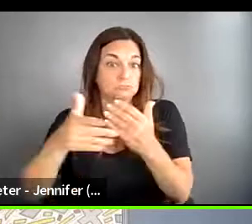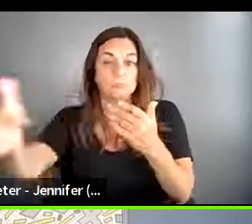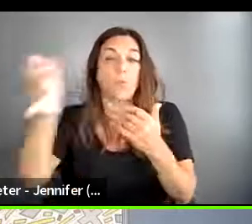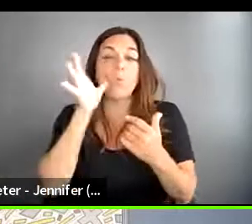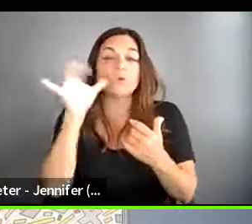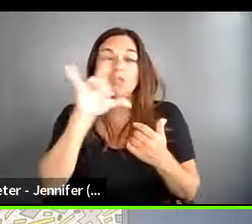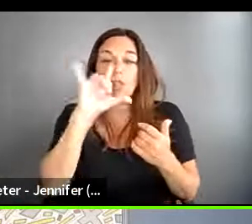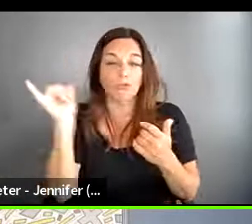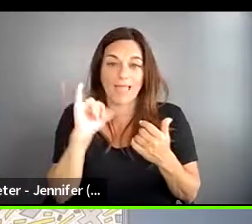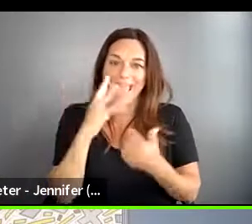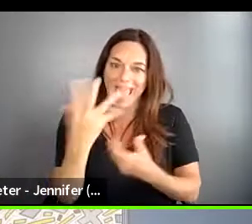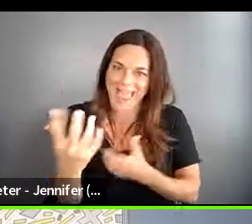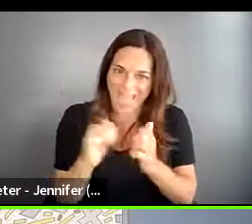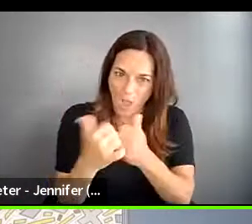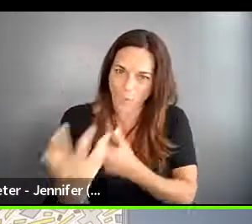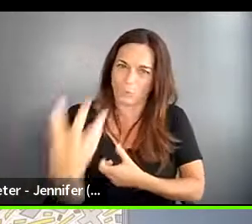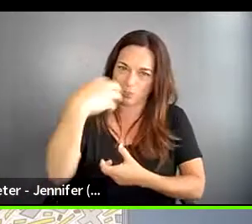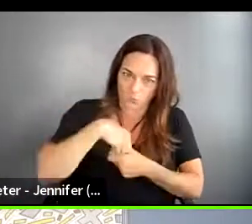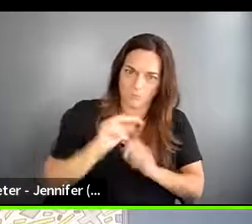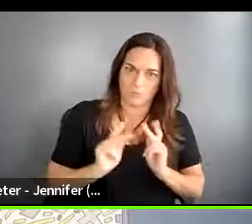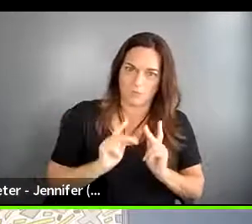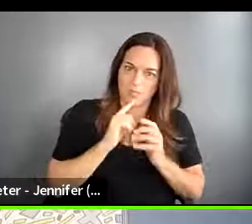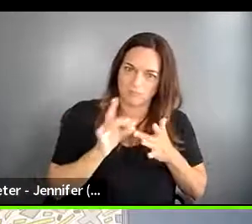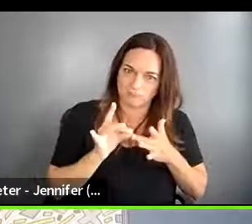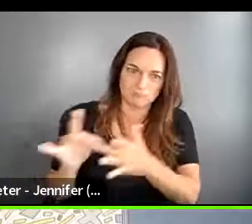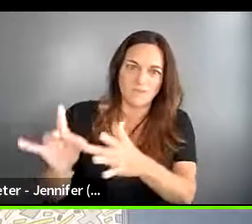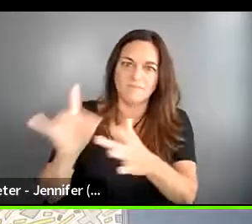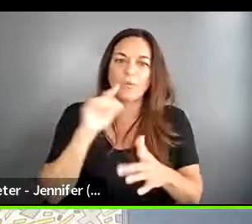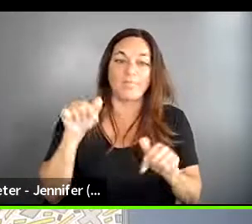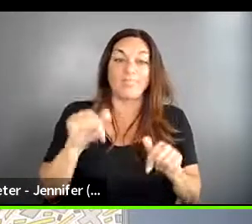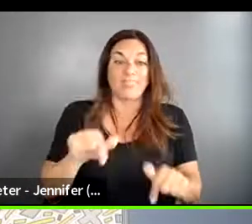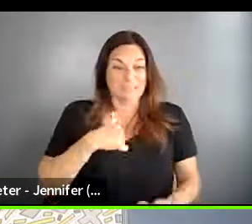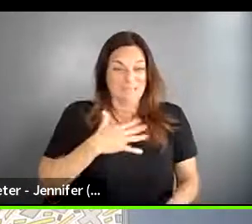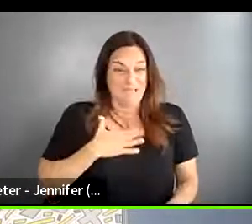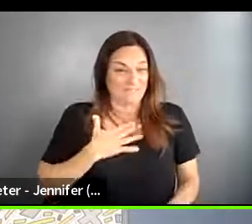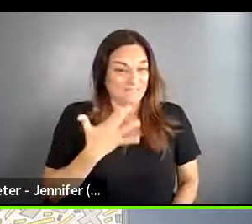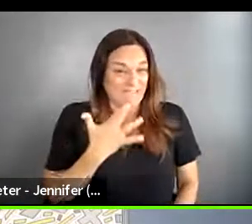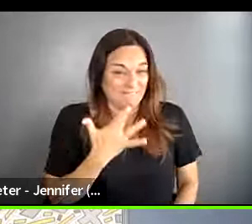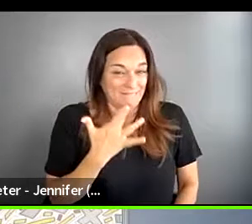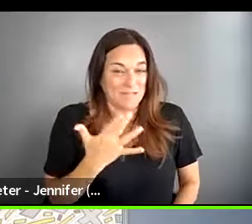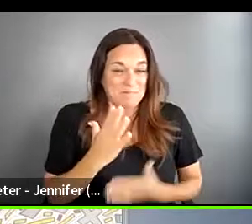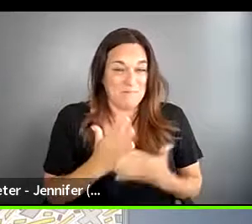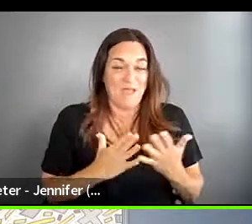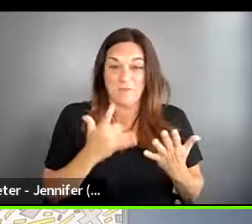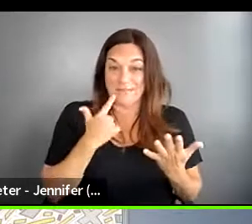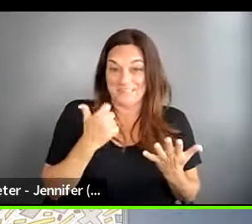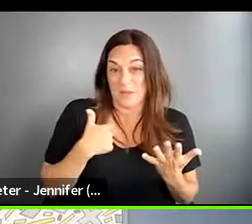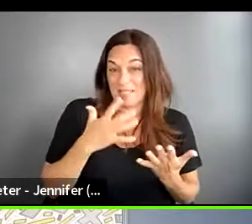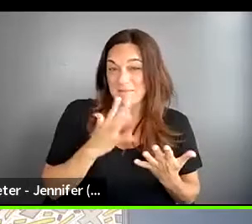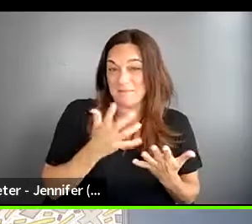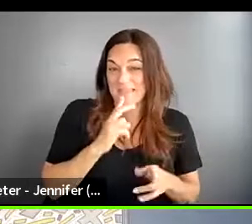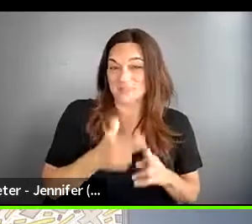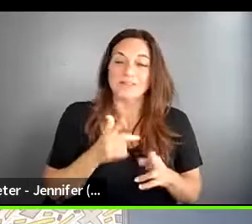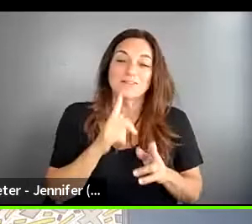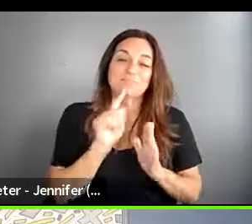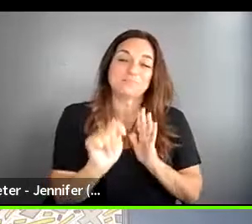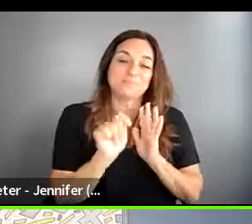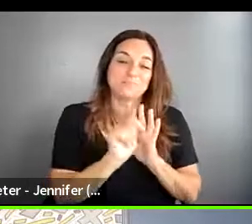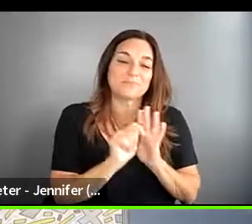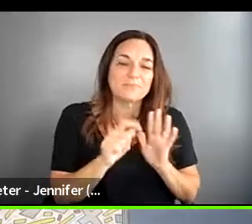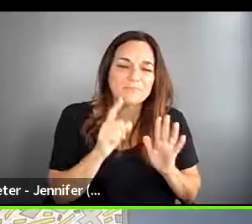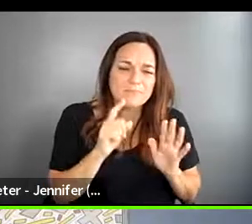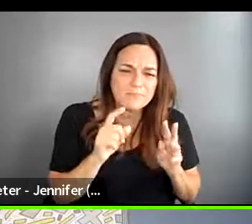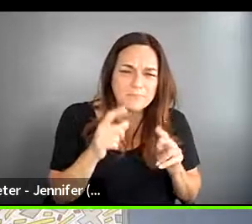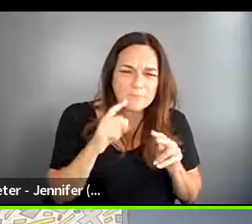that journey? But this is my favorite quote, so I'm going to mention it during this time period. In the words of Rihanna, so when we're marching